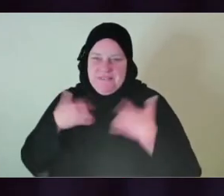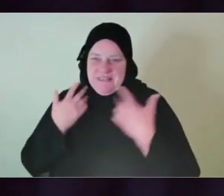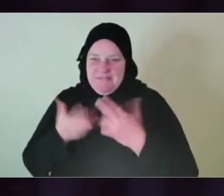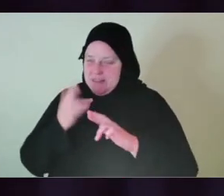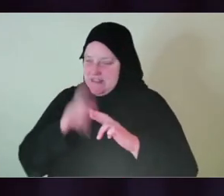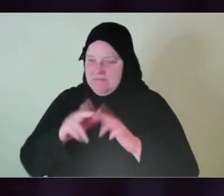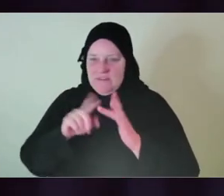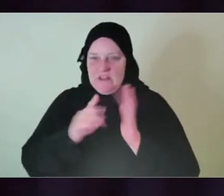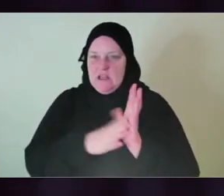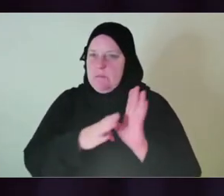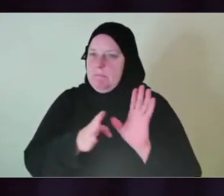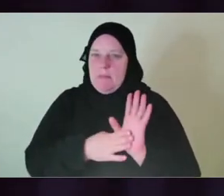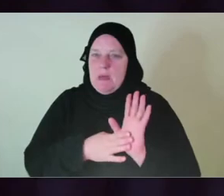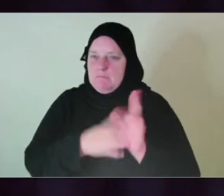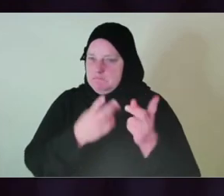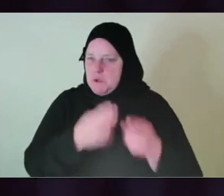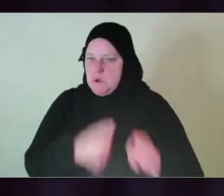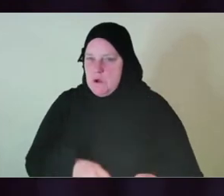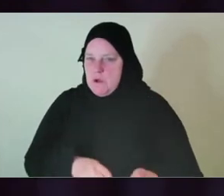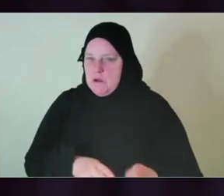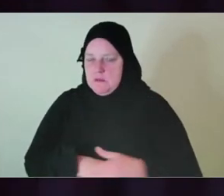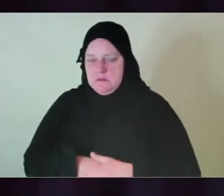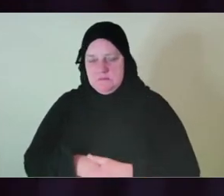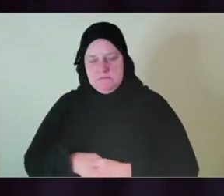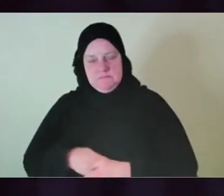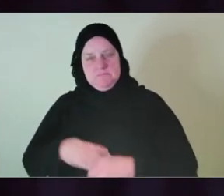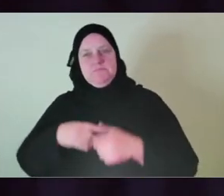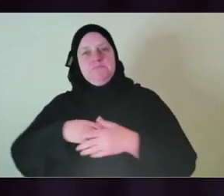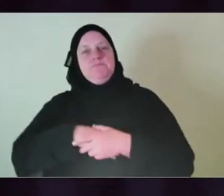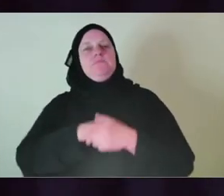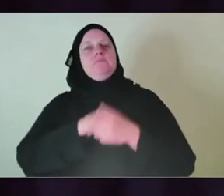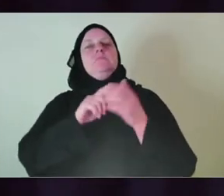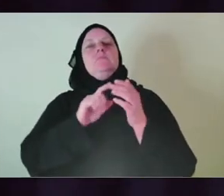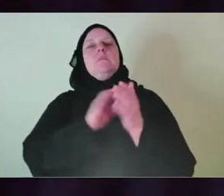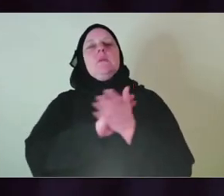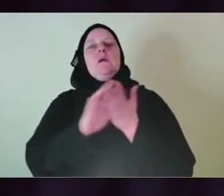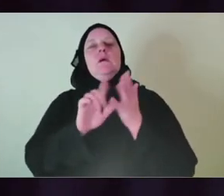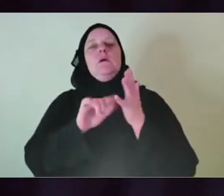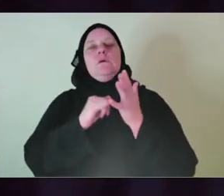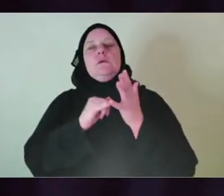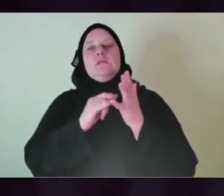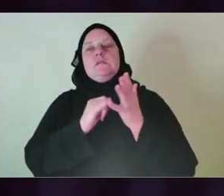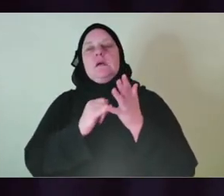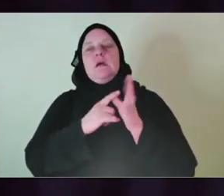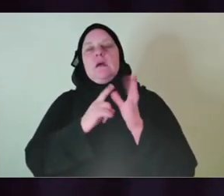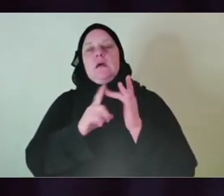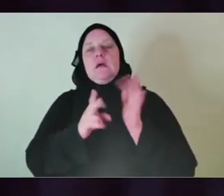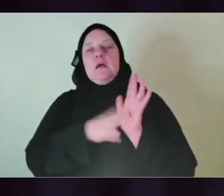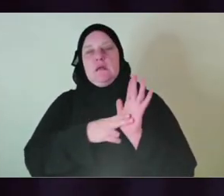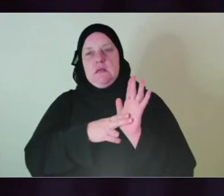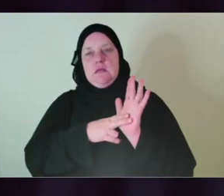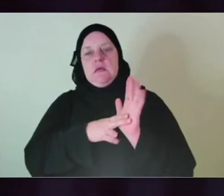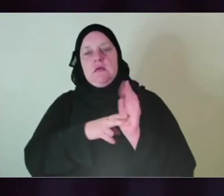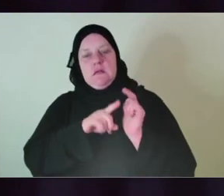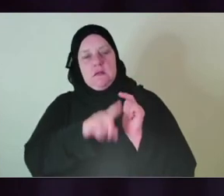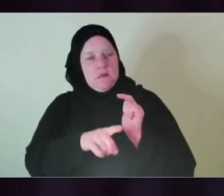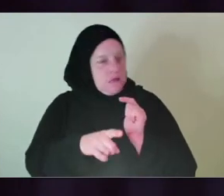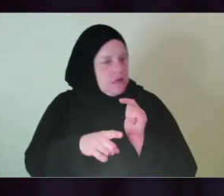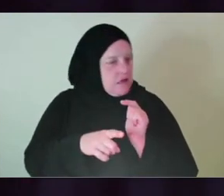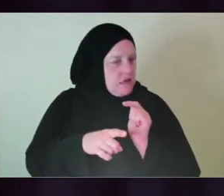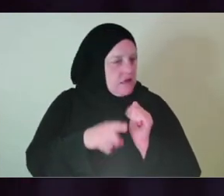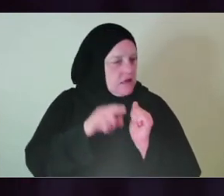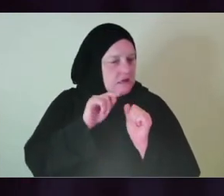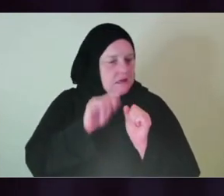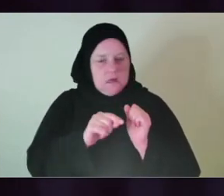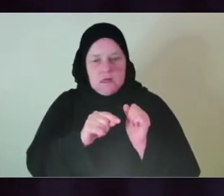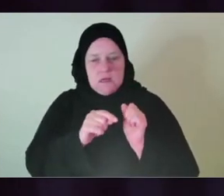come face to face with death, and yet you want to drink cold and delicious water.